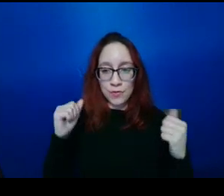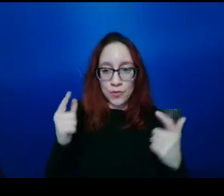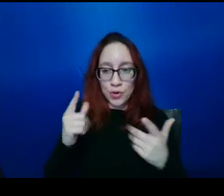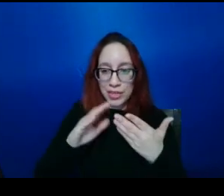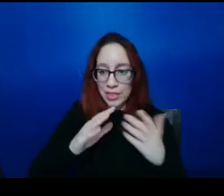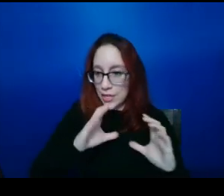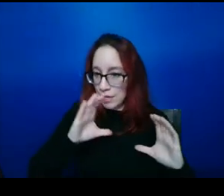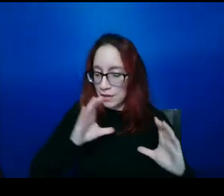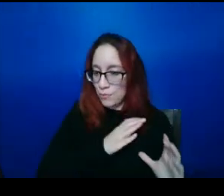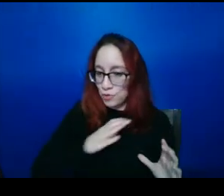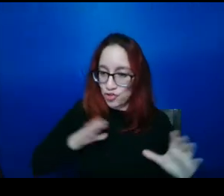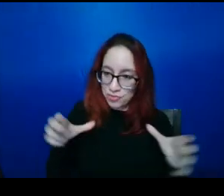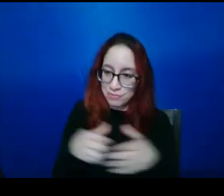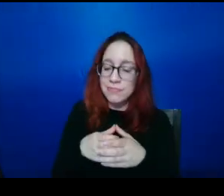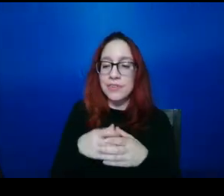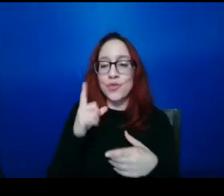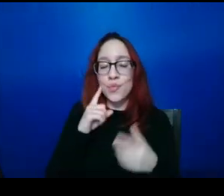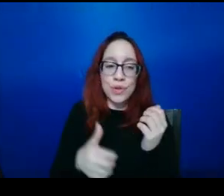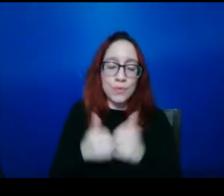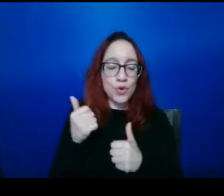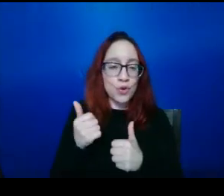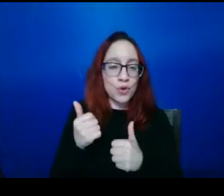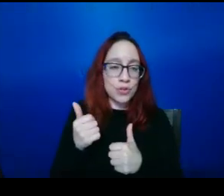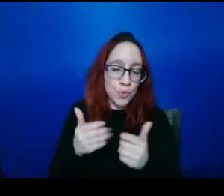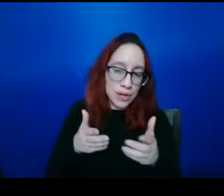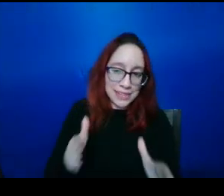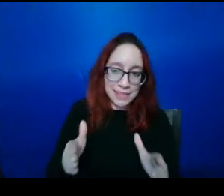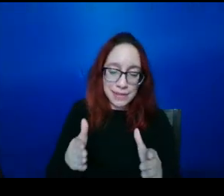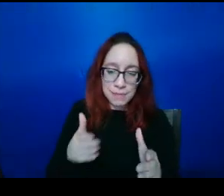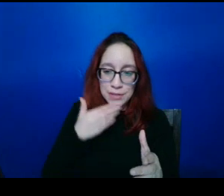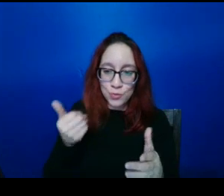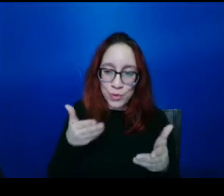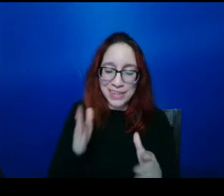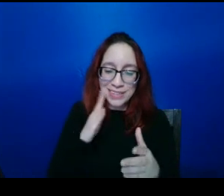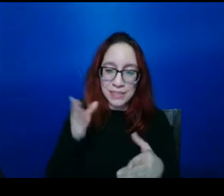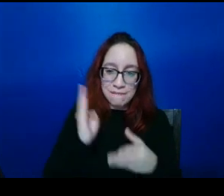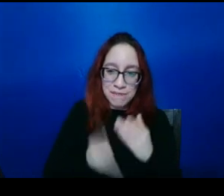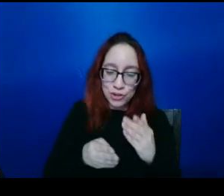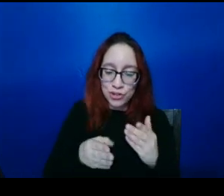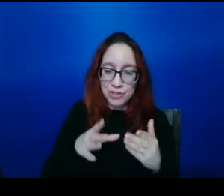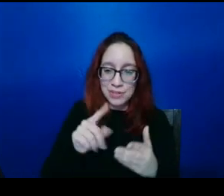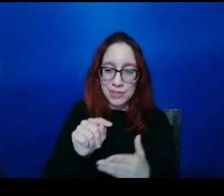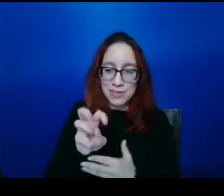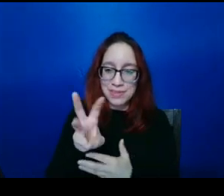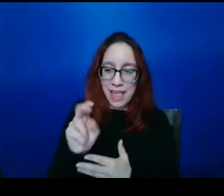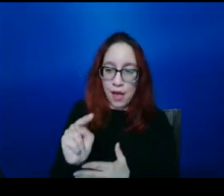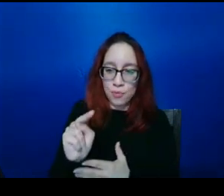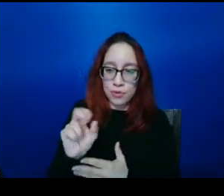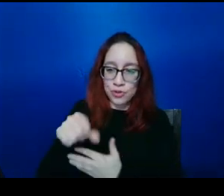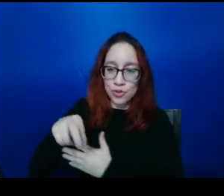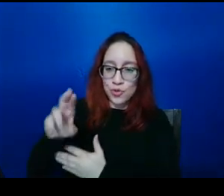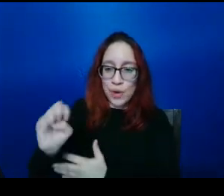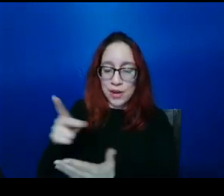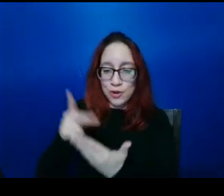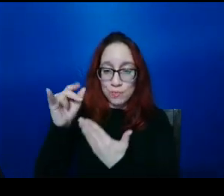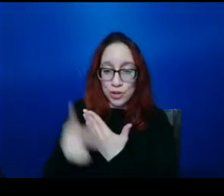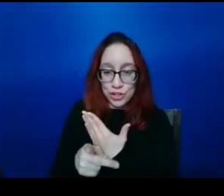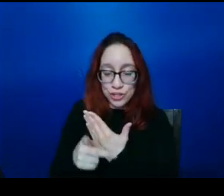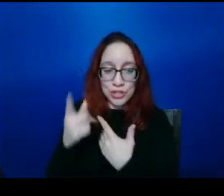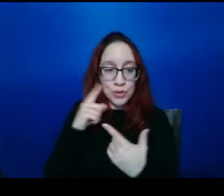commission is the most expeditious way to complete the Town Square project. Continuing